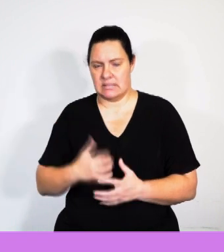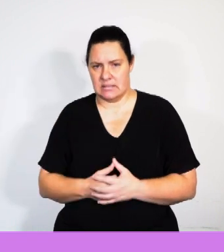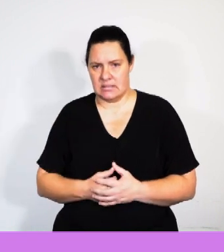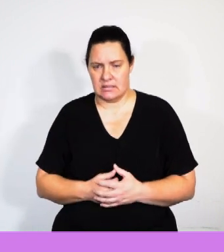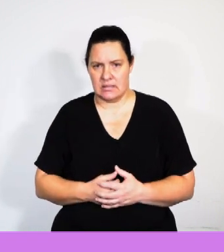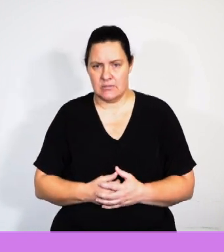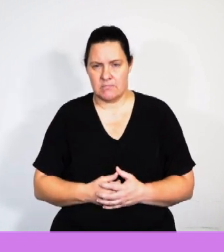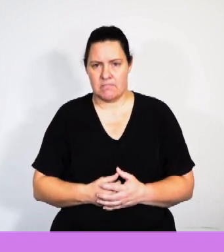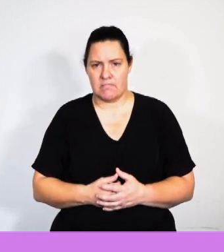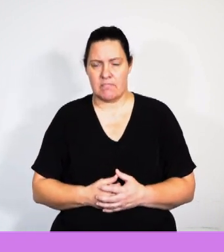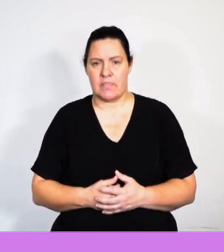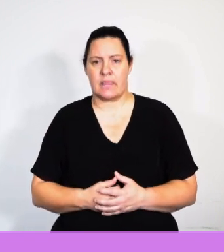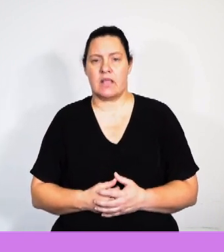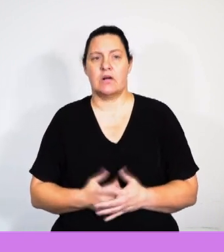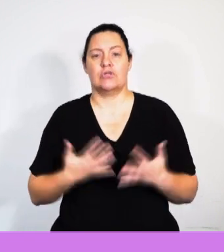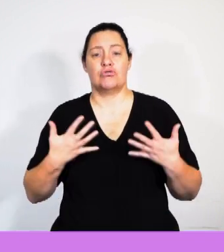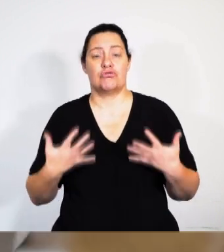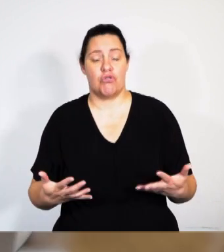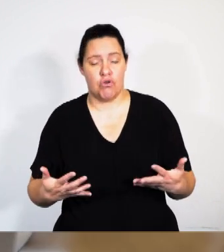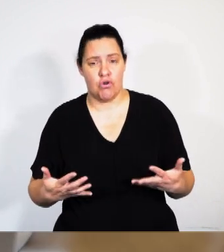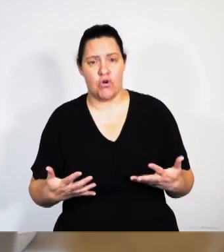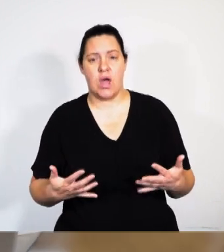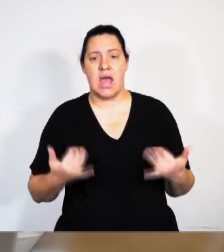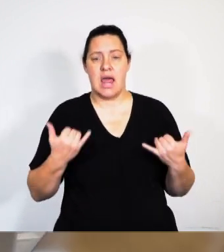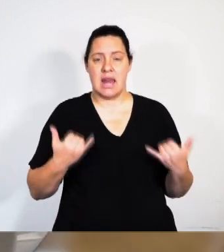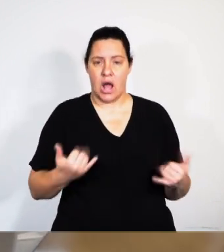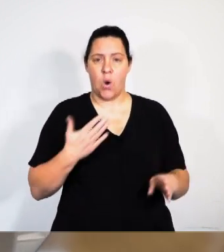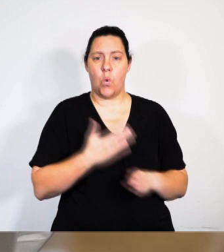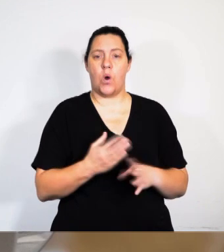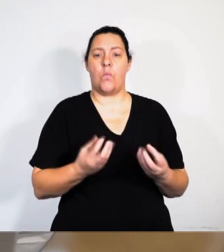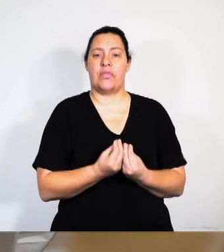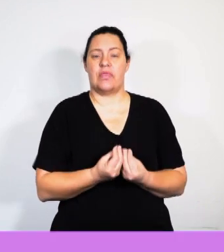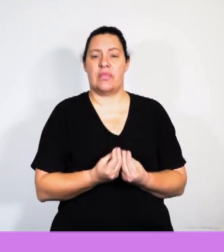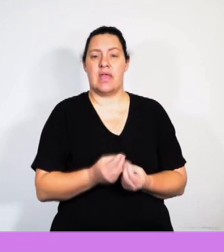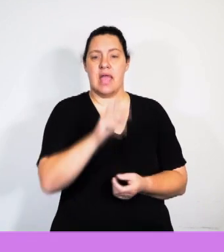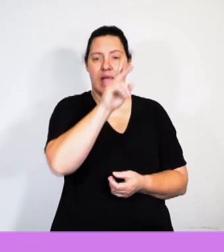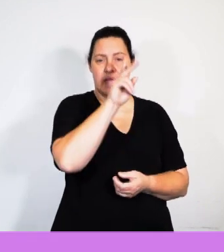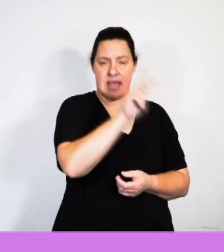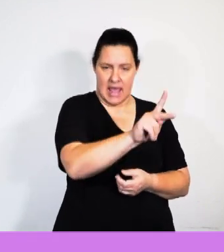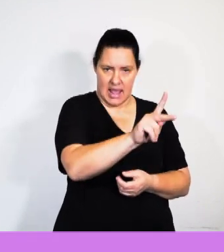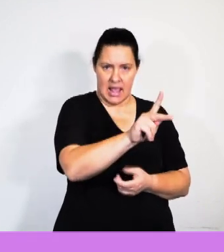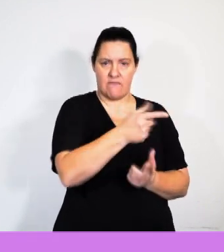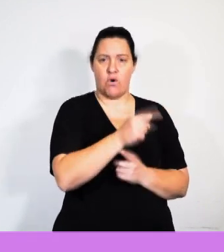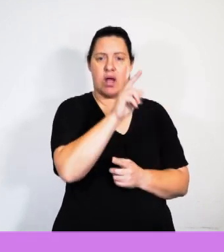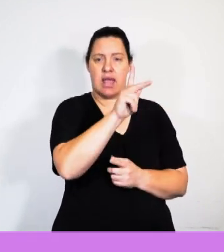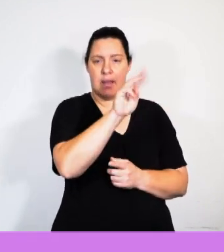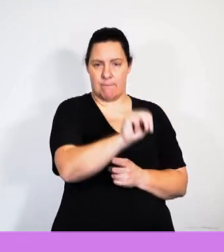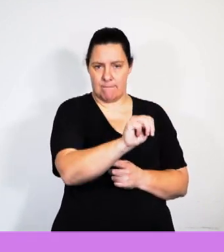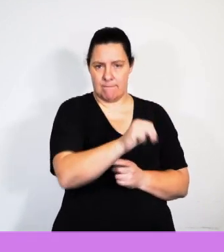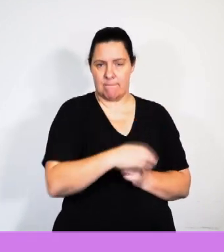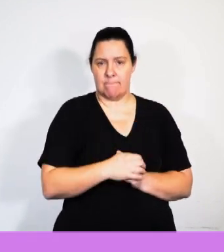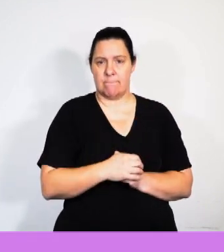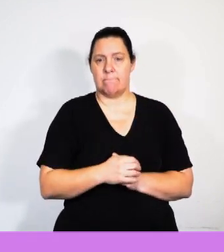measles. Now from this, remember we only work with K for